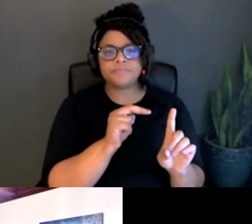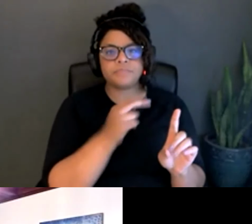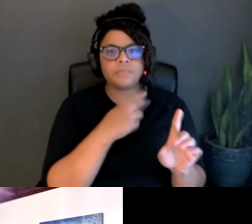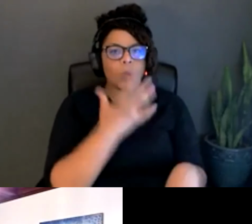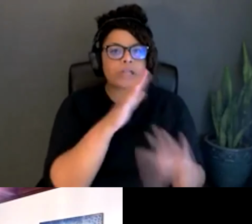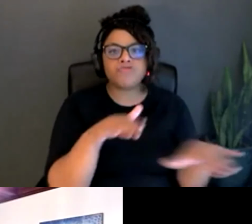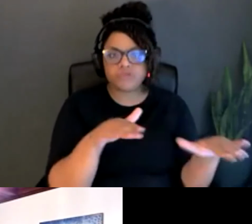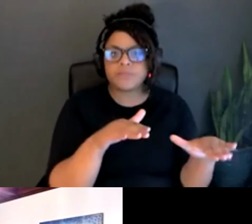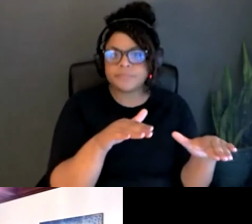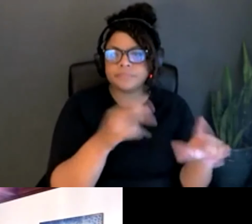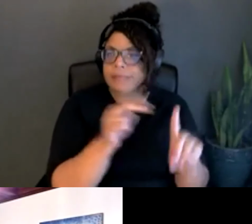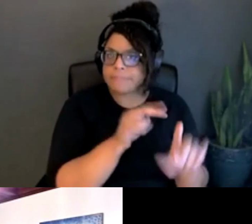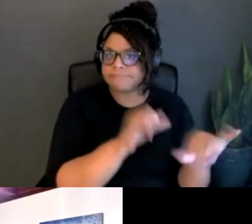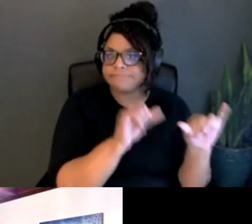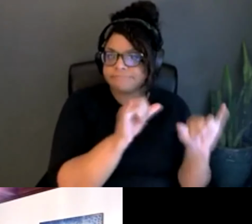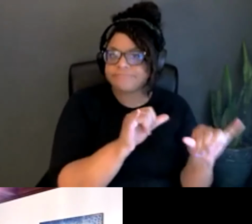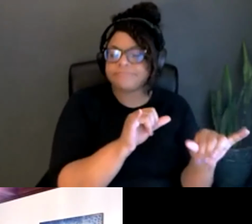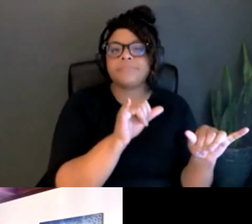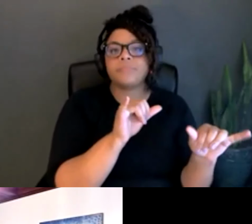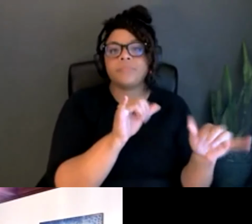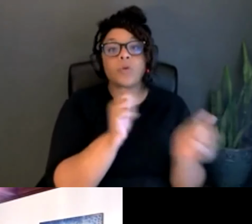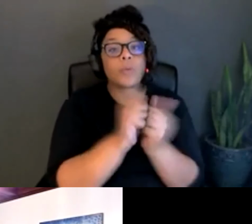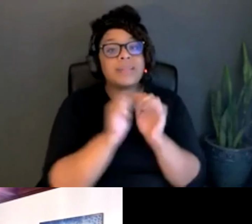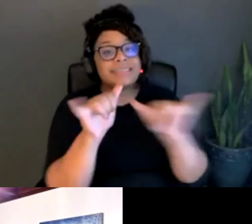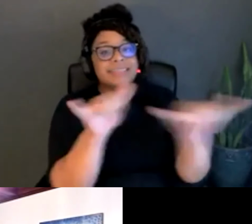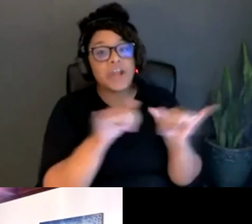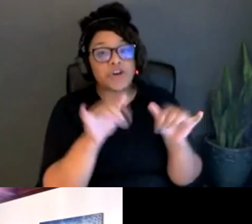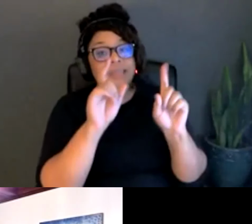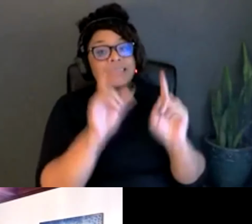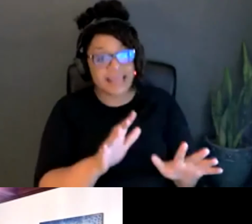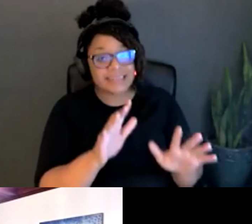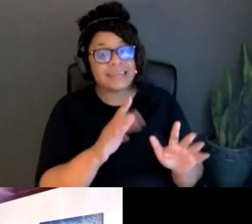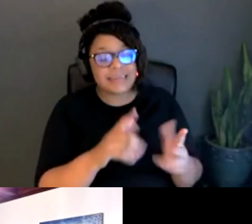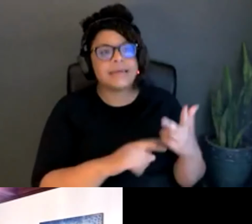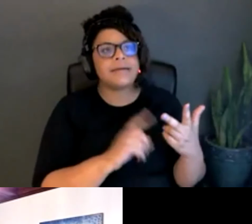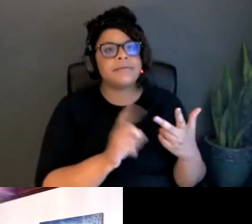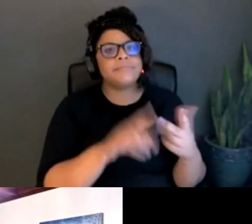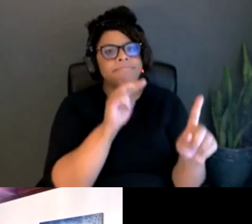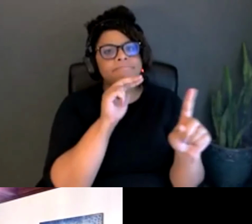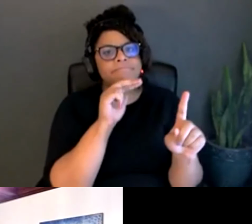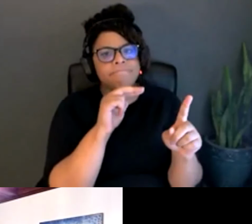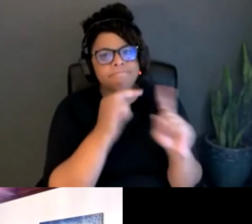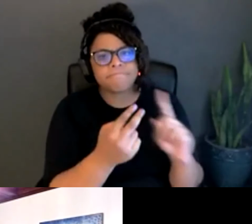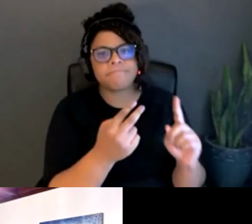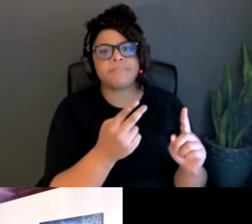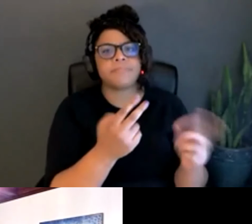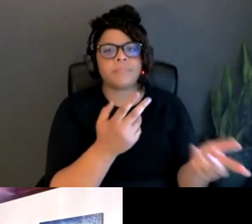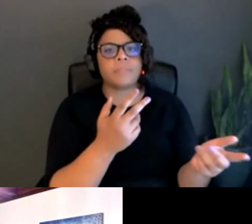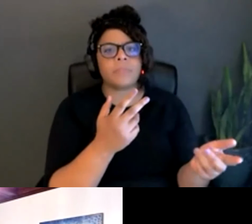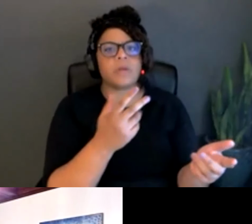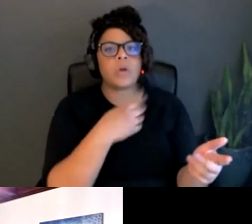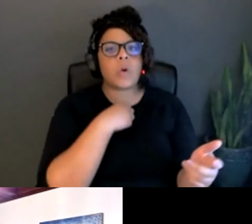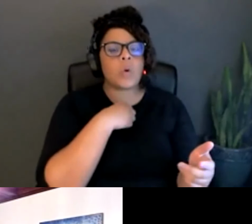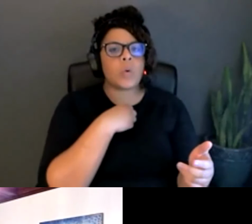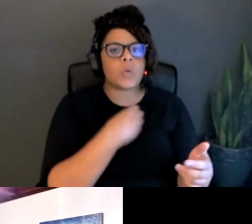children in the same way that we talk about standardized testing from the standpoint of juxtaposing white students and